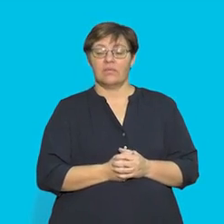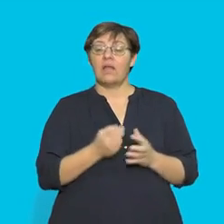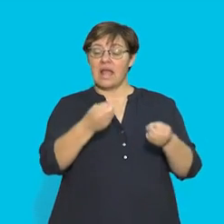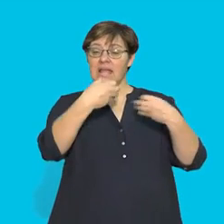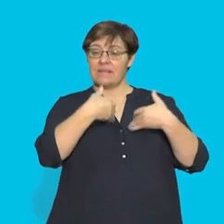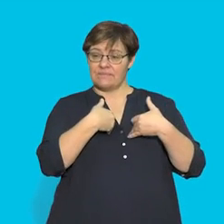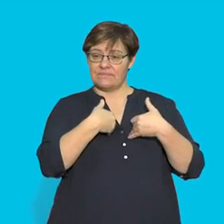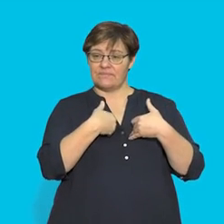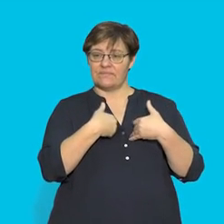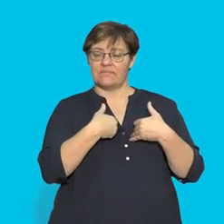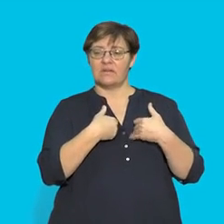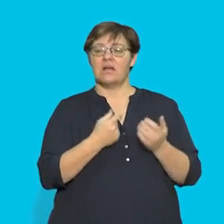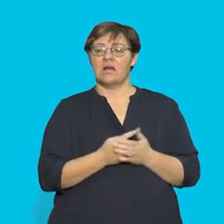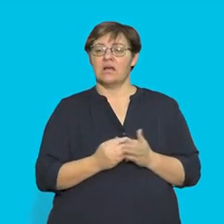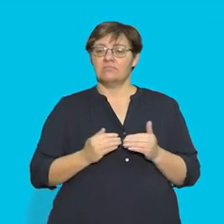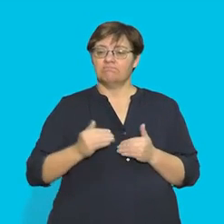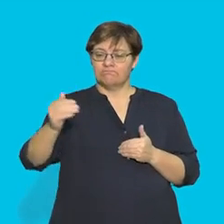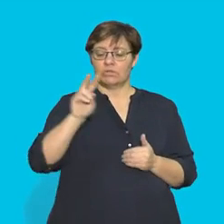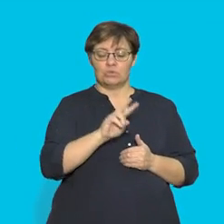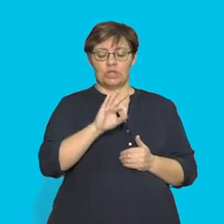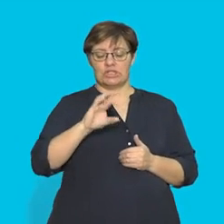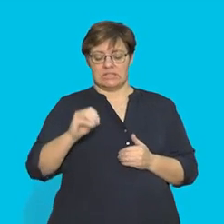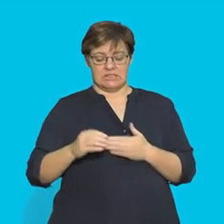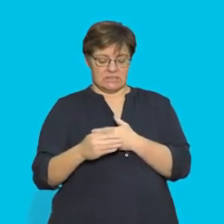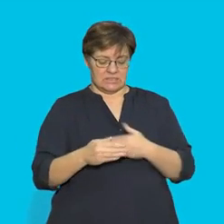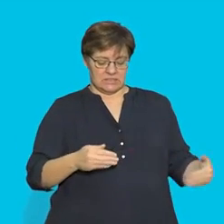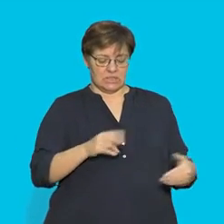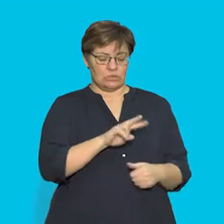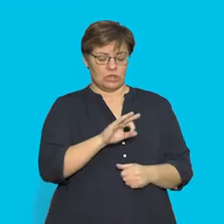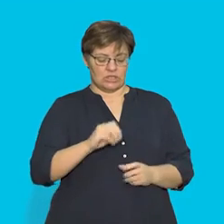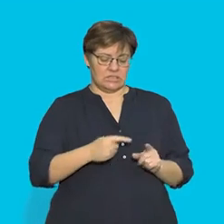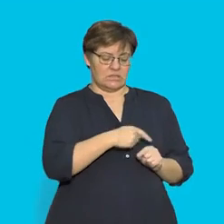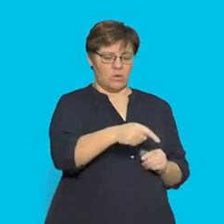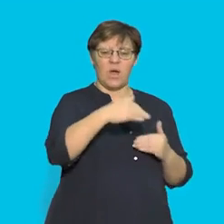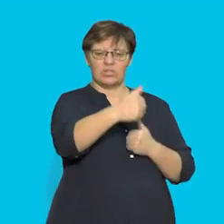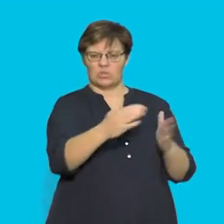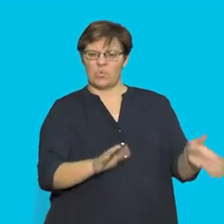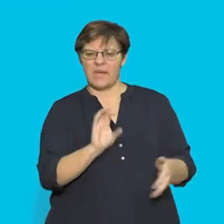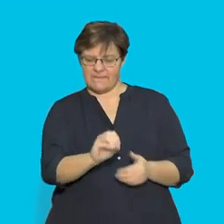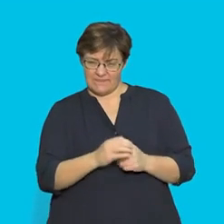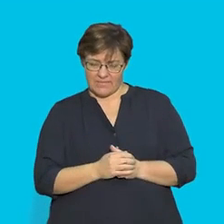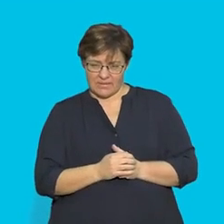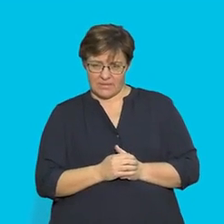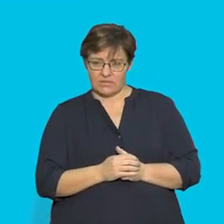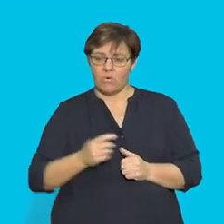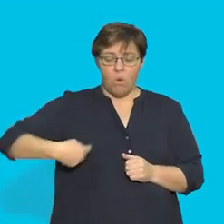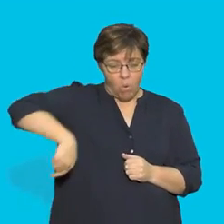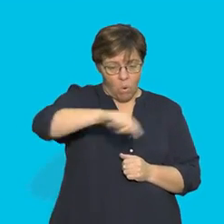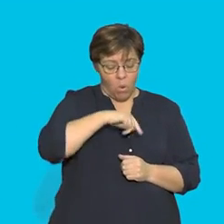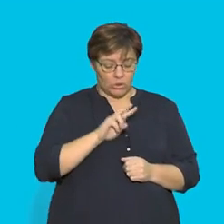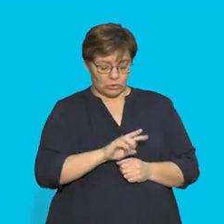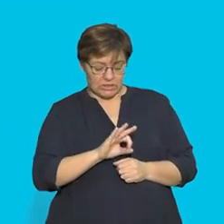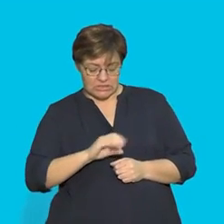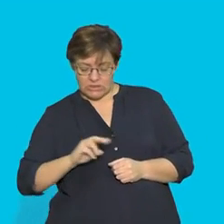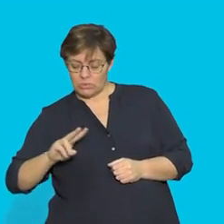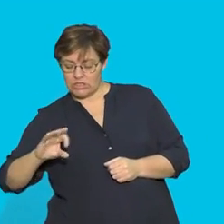that one. Okay, and they've given us that the sides are 230 meters, and that applies to all sides because it's a square-based pyramid.